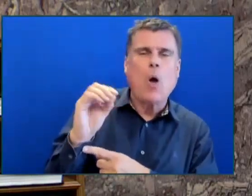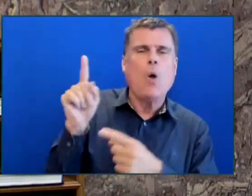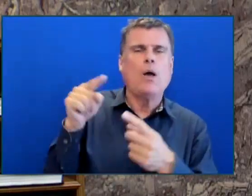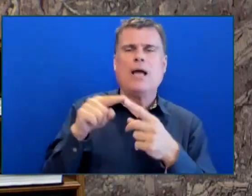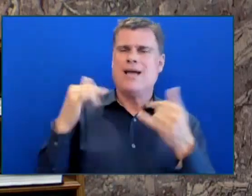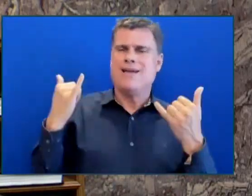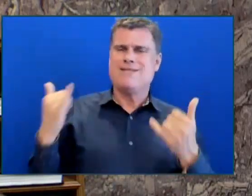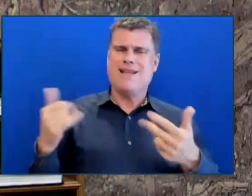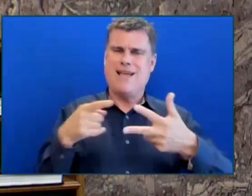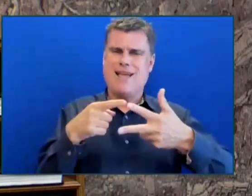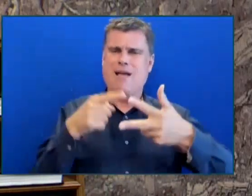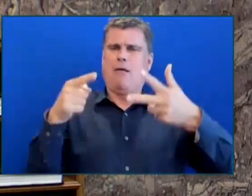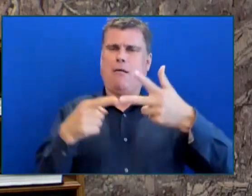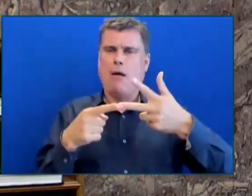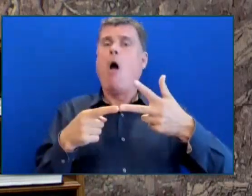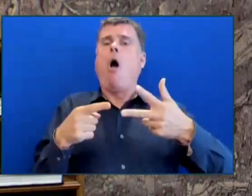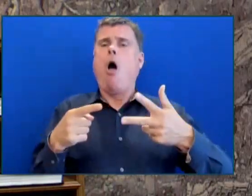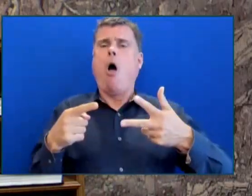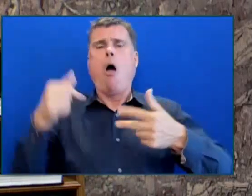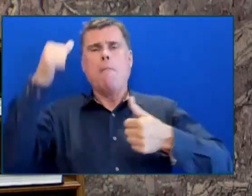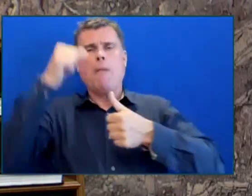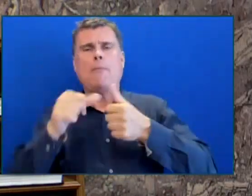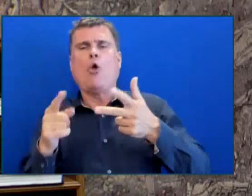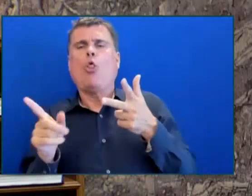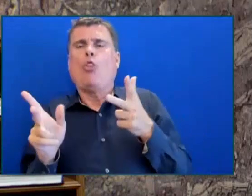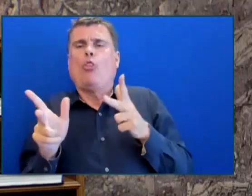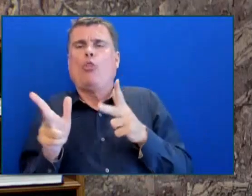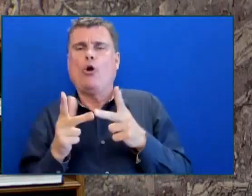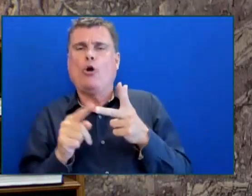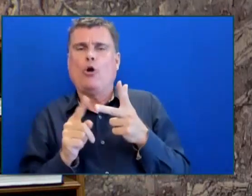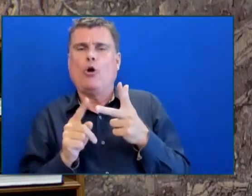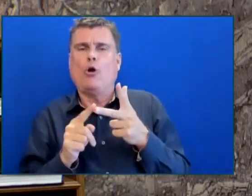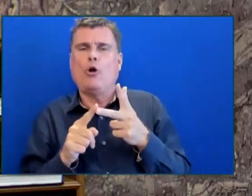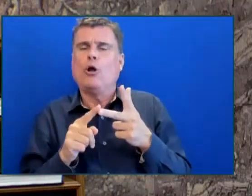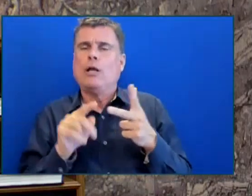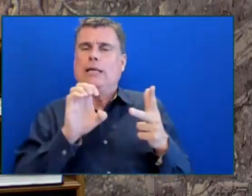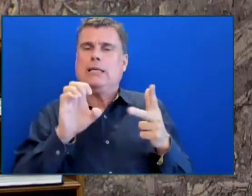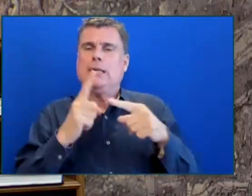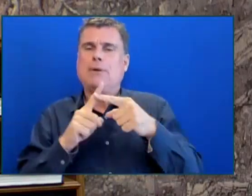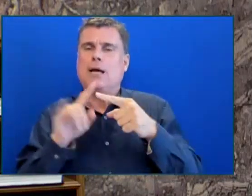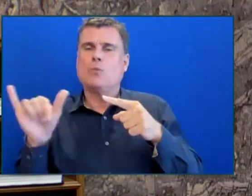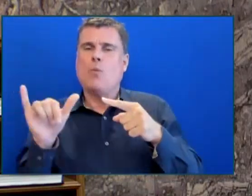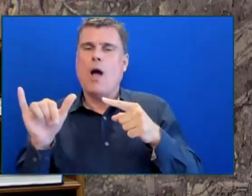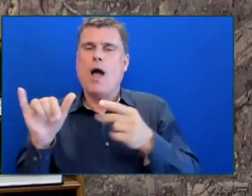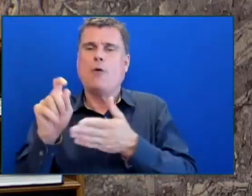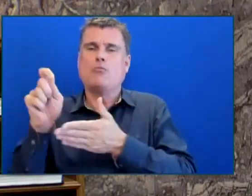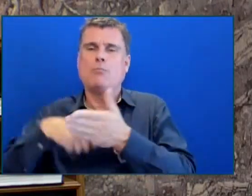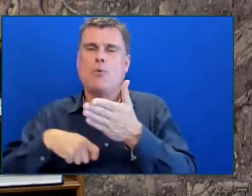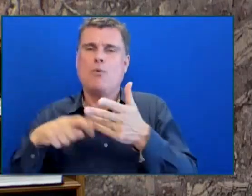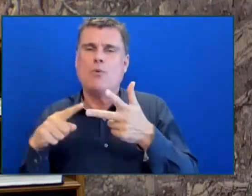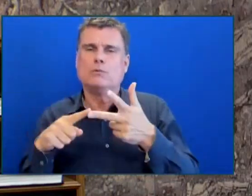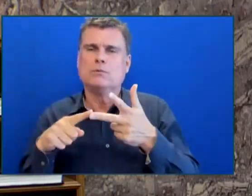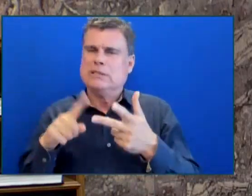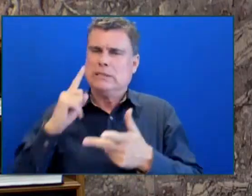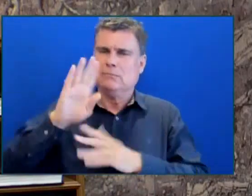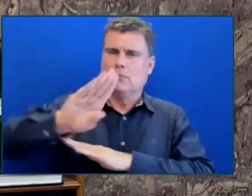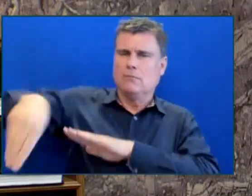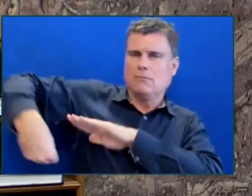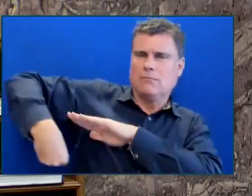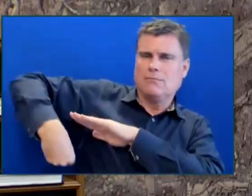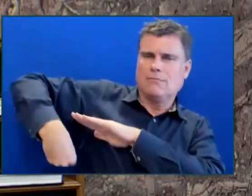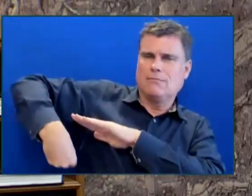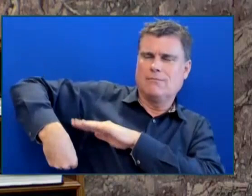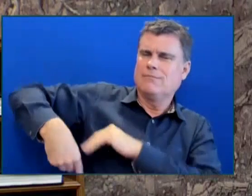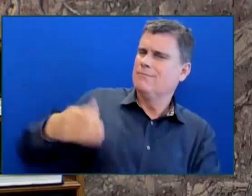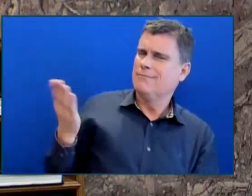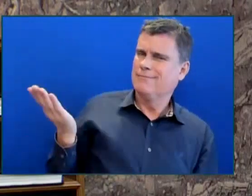day, remains hidden behind a web of non-disclosure agreements that this Premier, while Housing Minister, forced on the former board